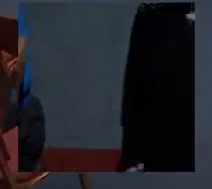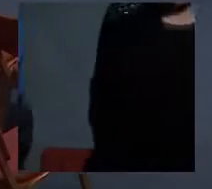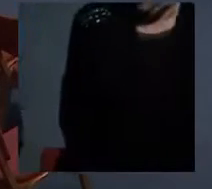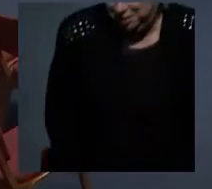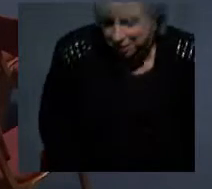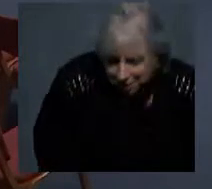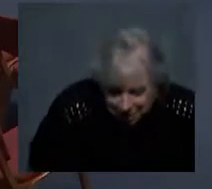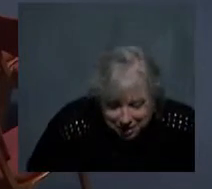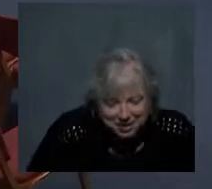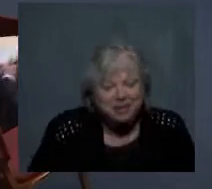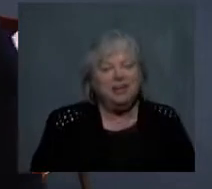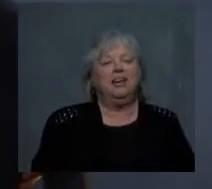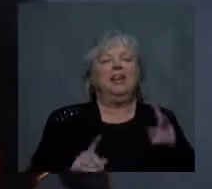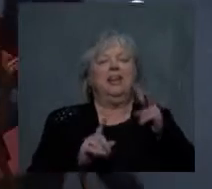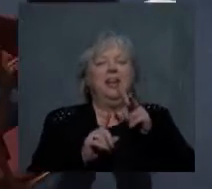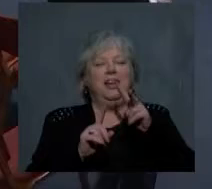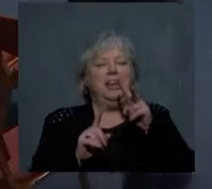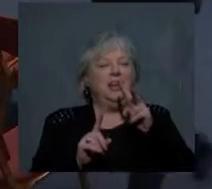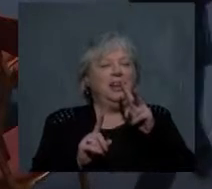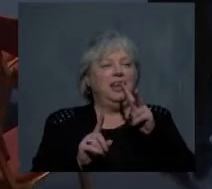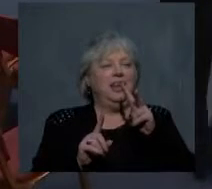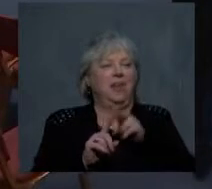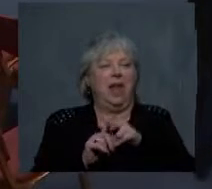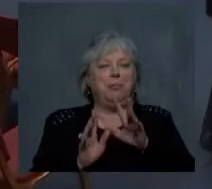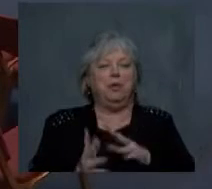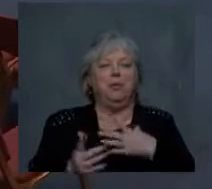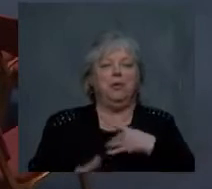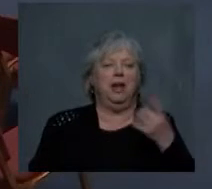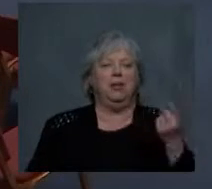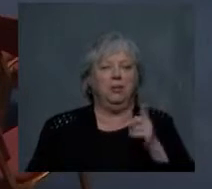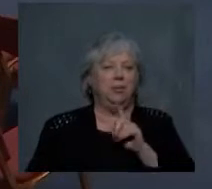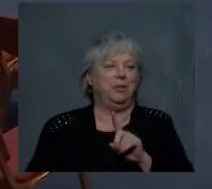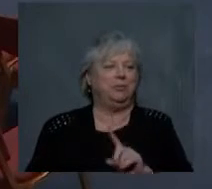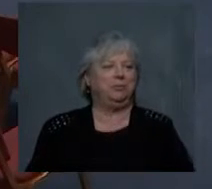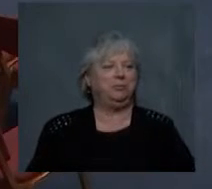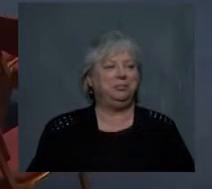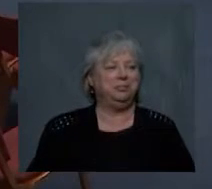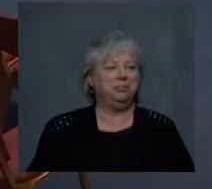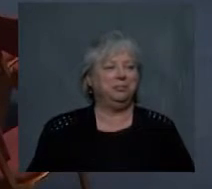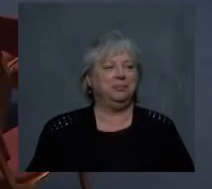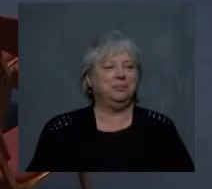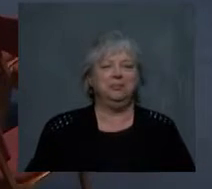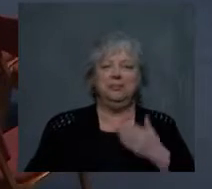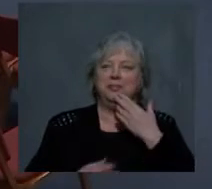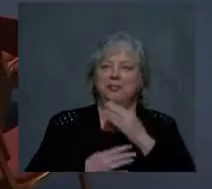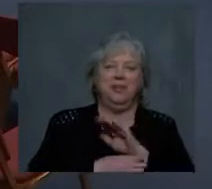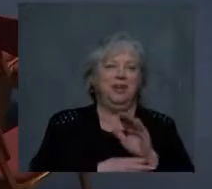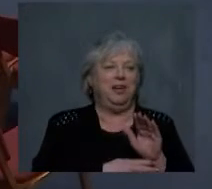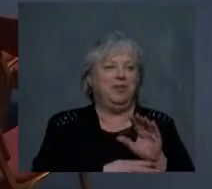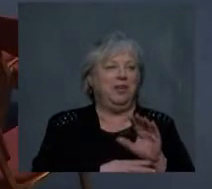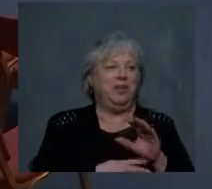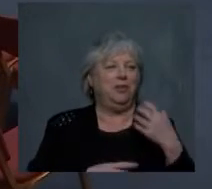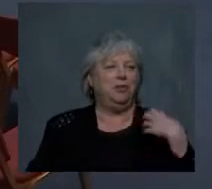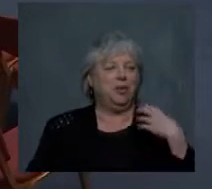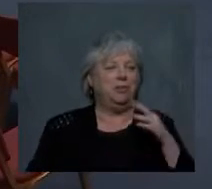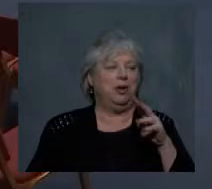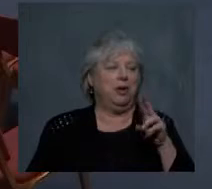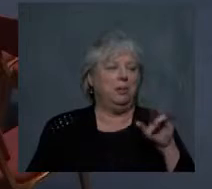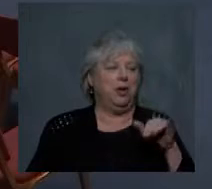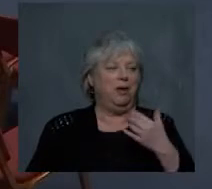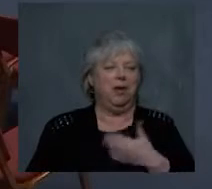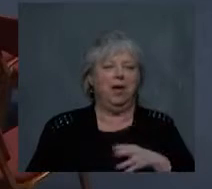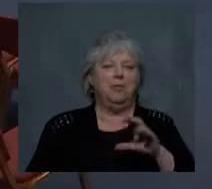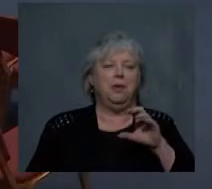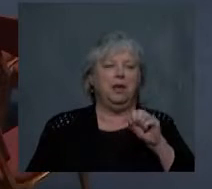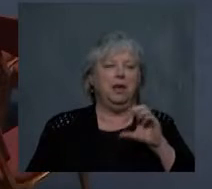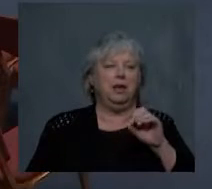Okay. Would the applicant like to approach the lectern? Good afternoon, Chairman Berry and Commissioners. My name is Scott